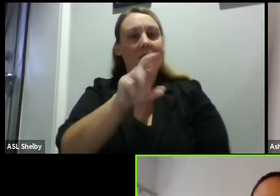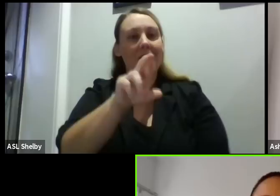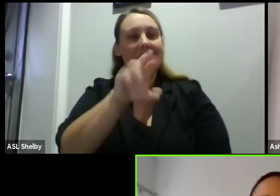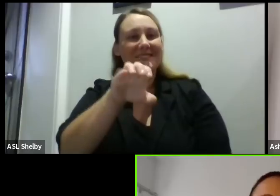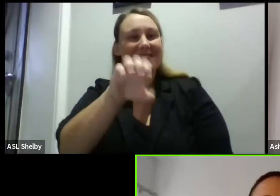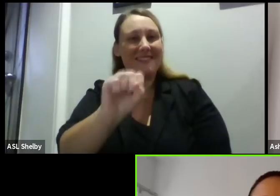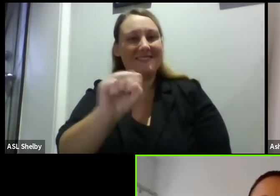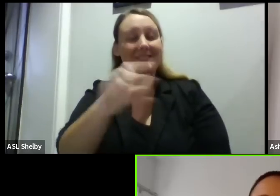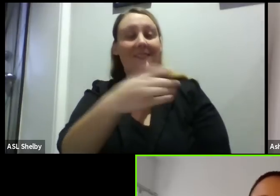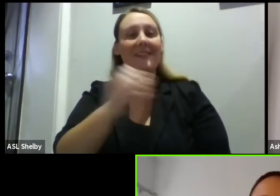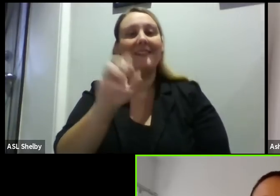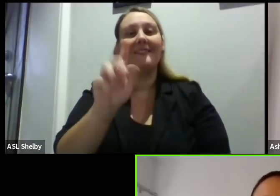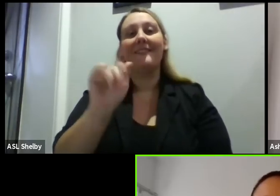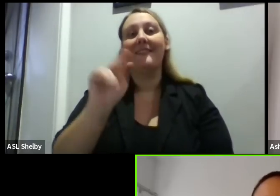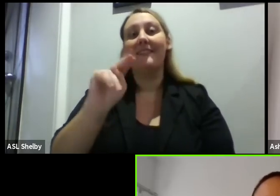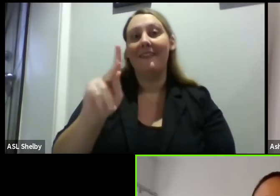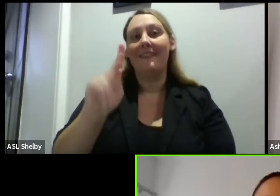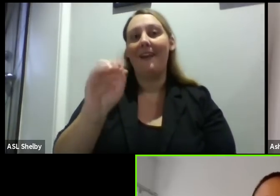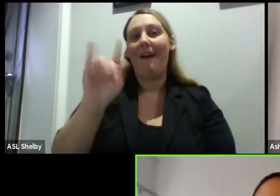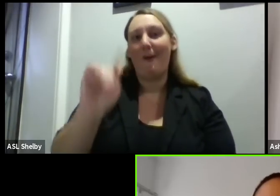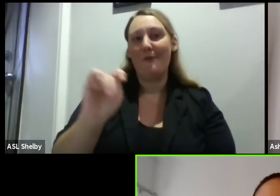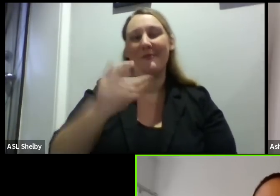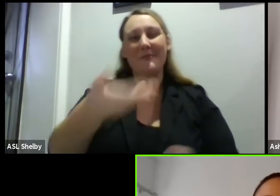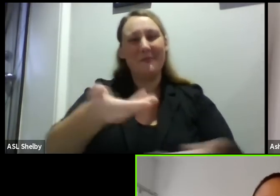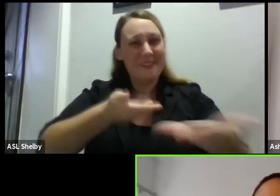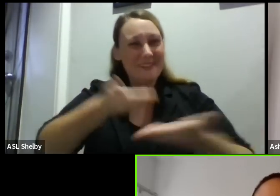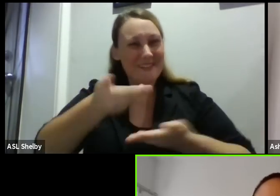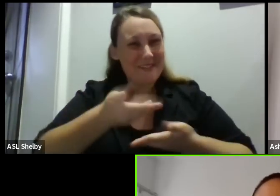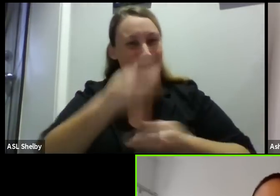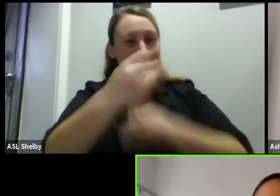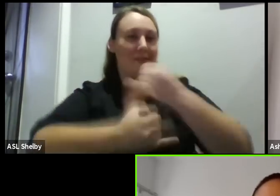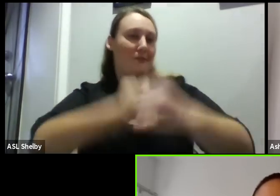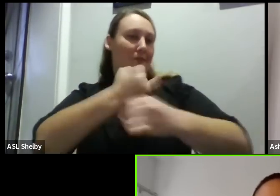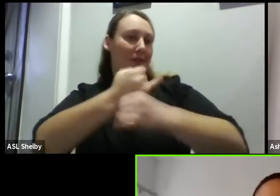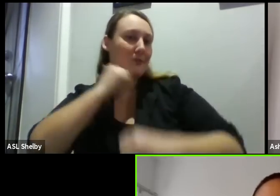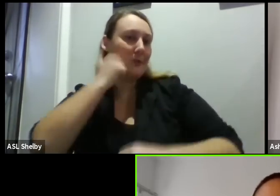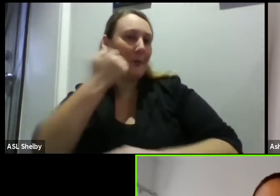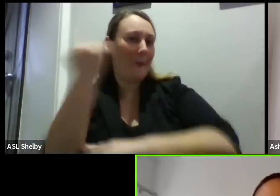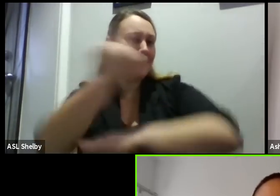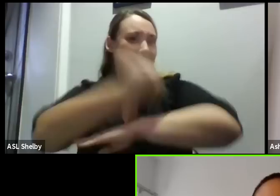Day and our inaugural New York City online rally.